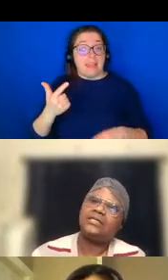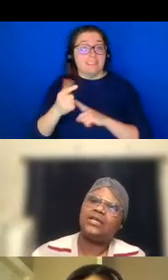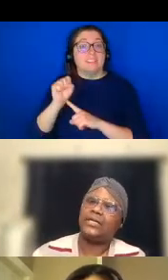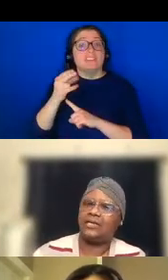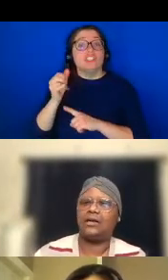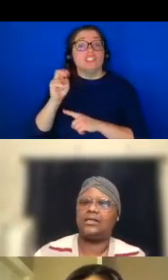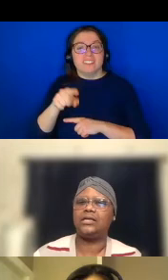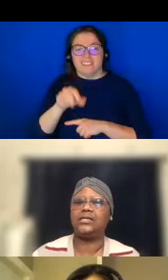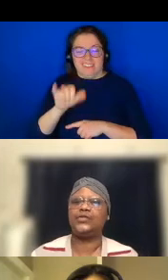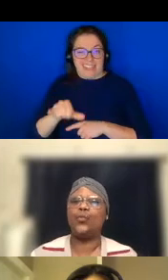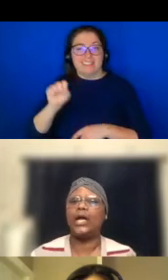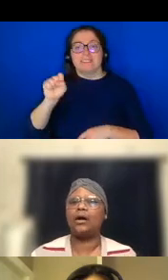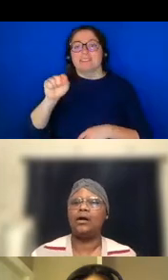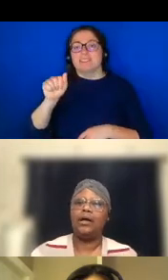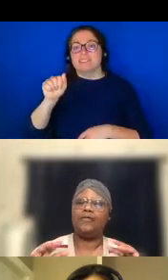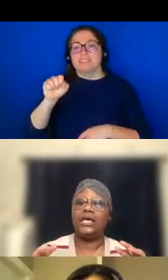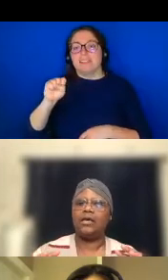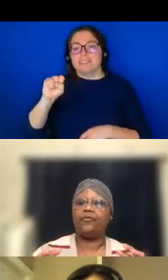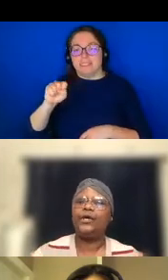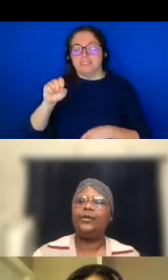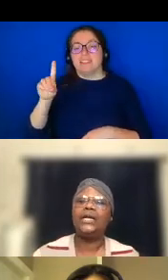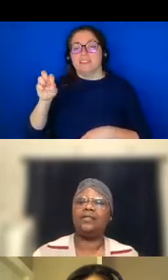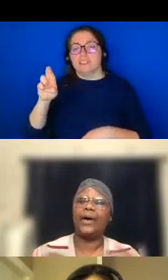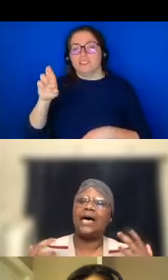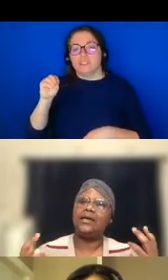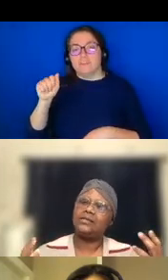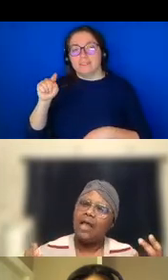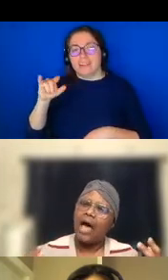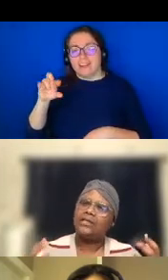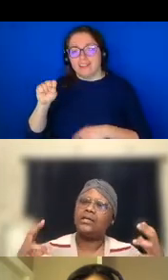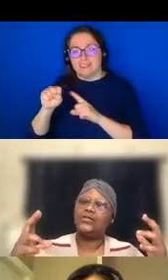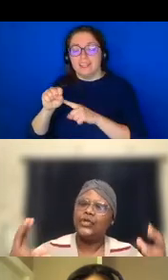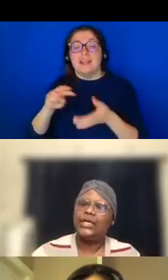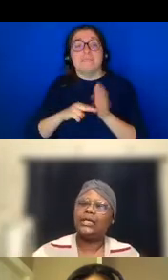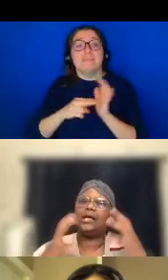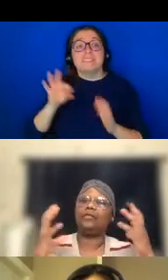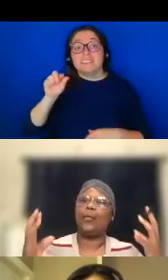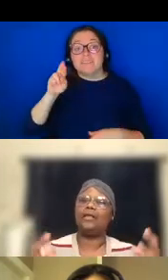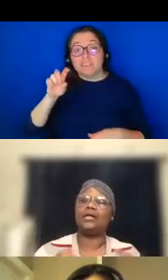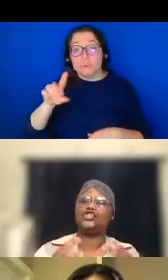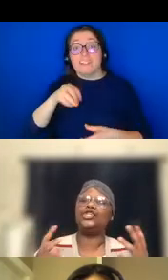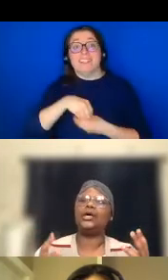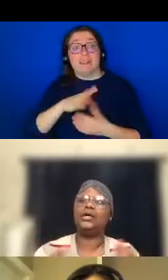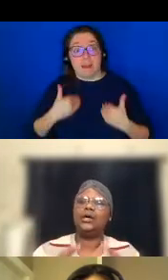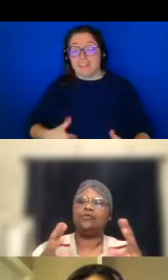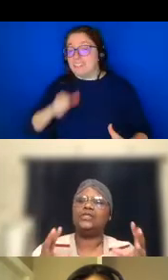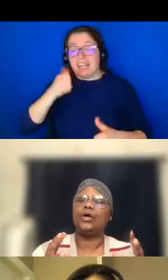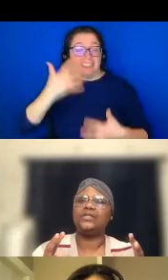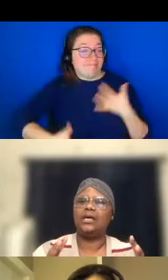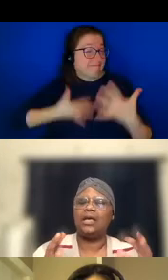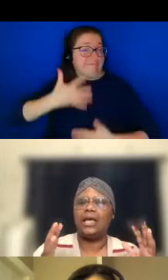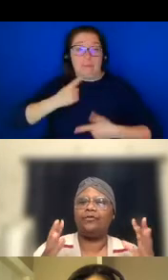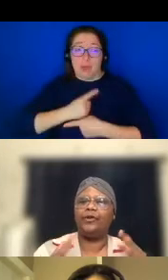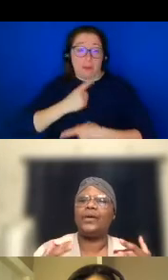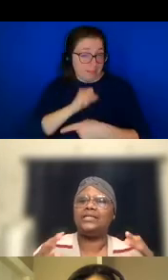stasis dermatitis. This is where the fluid in the body is not circulating the way that it should,